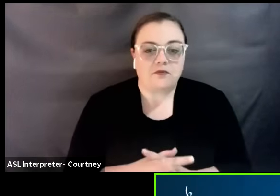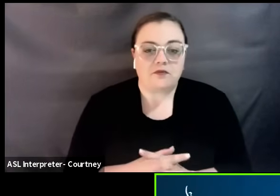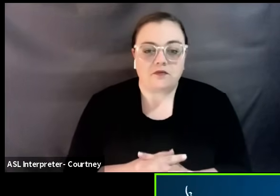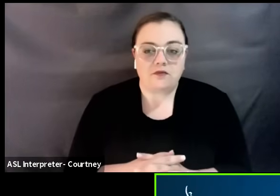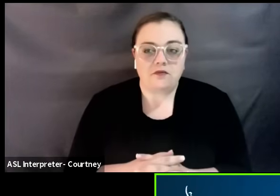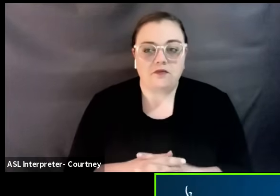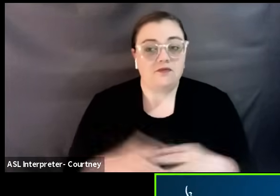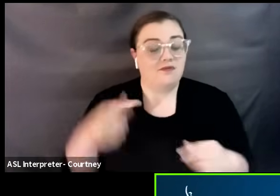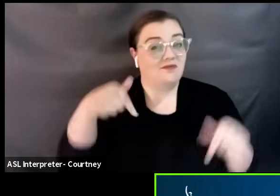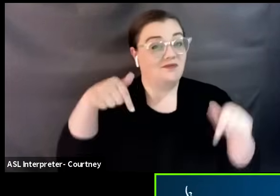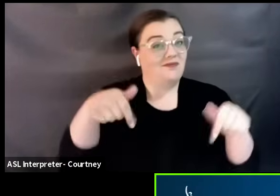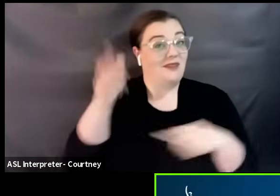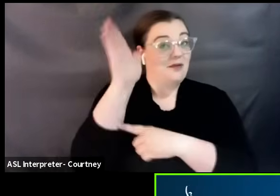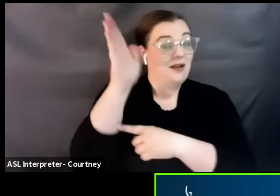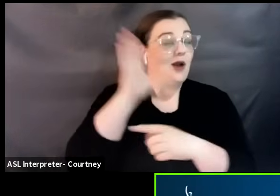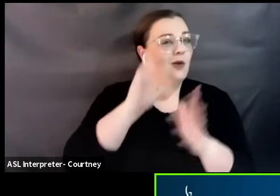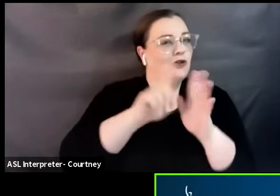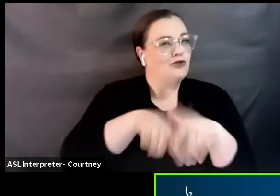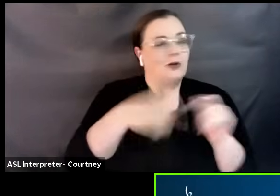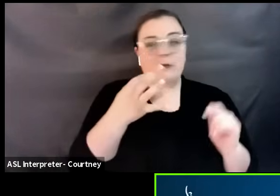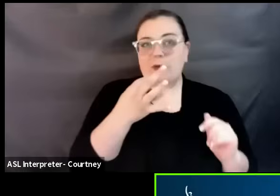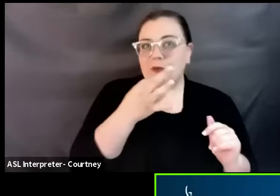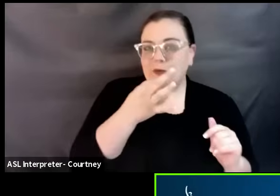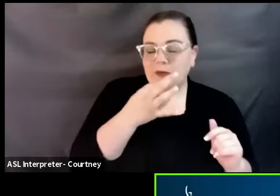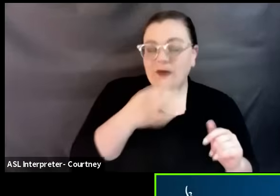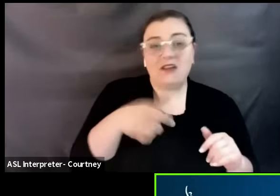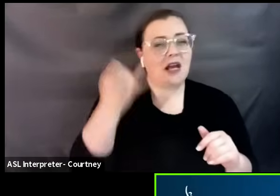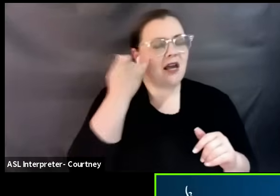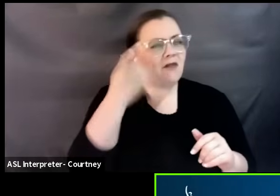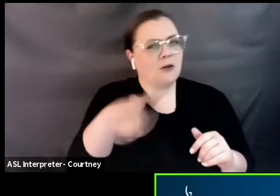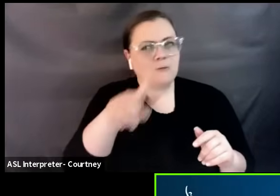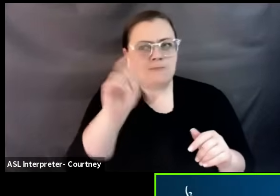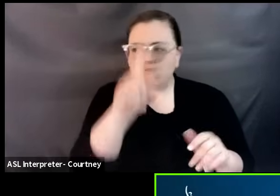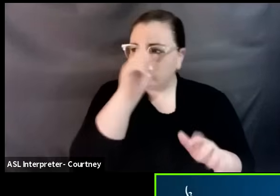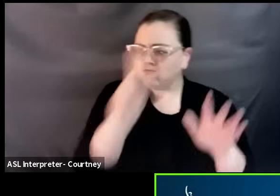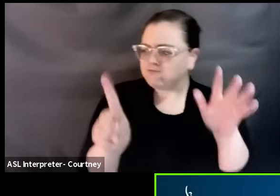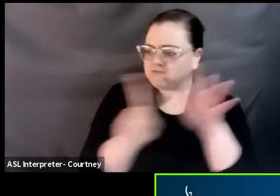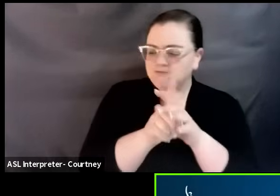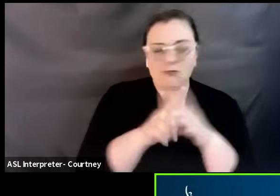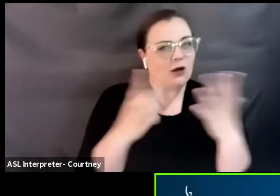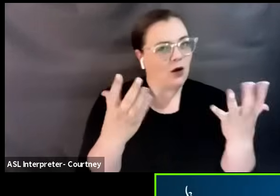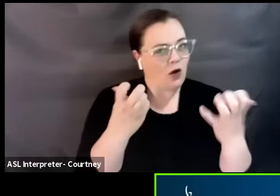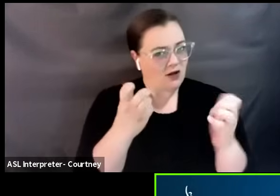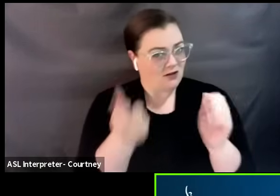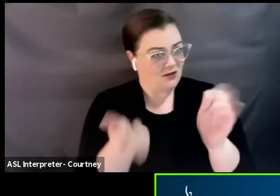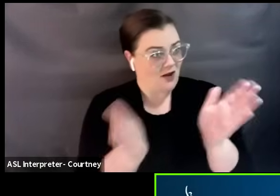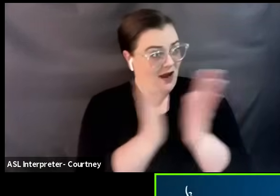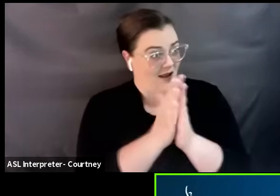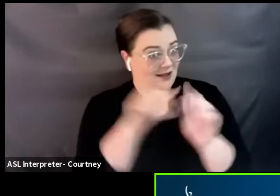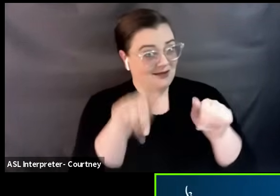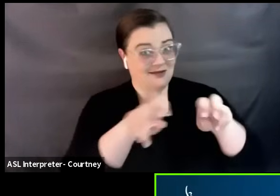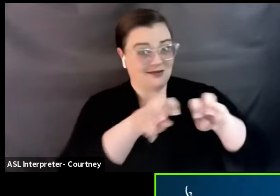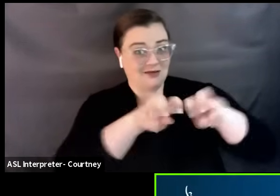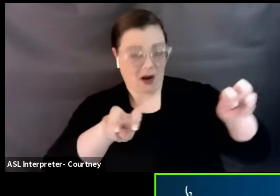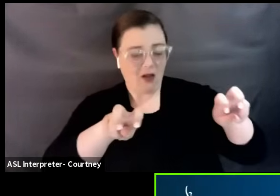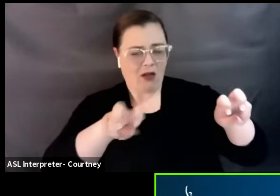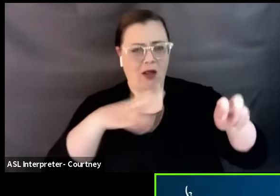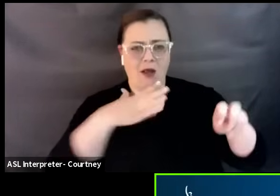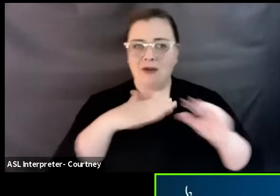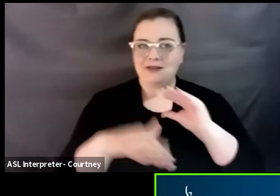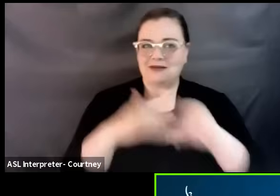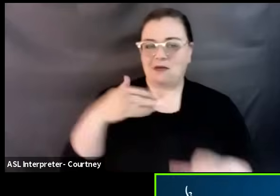The presentation will begin momentarily. If you have questions that you'd like to direct to today's guests, please email